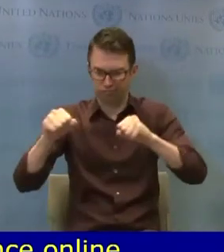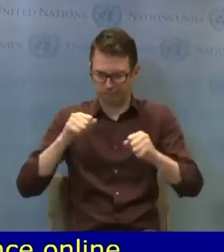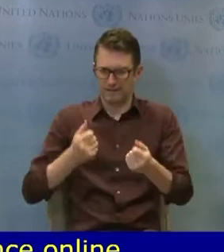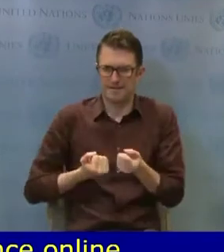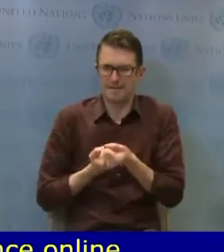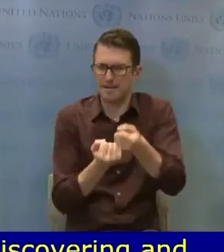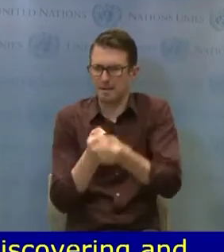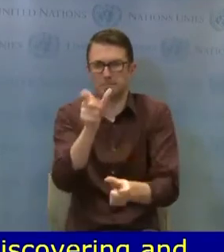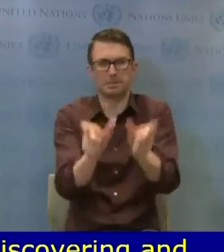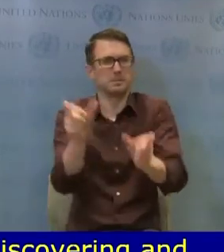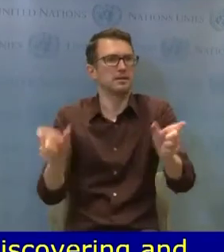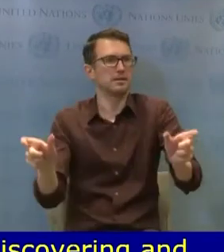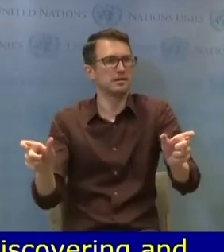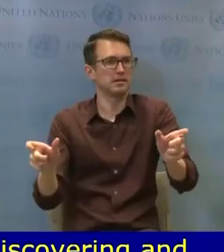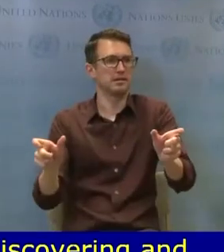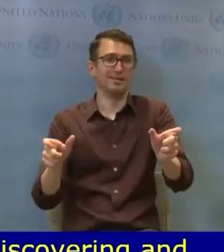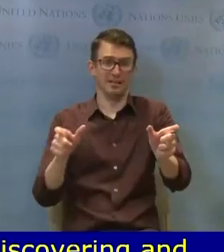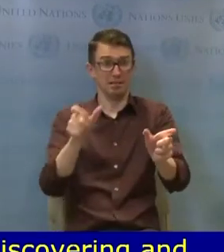freedom and empowerment.